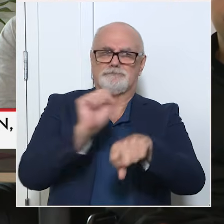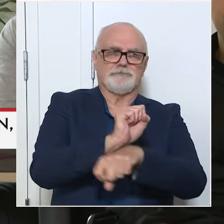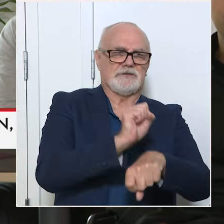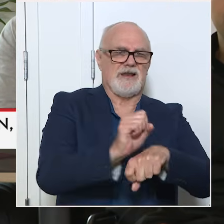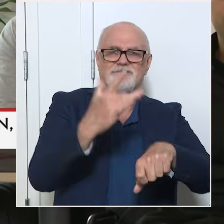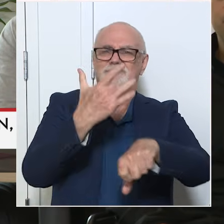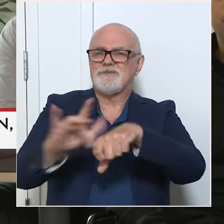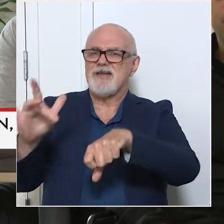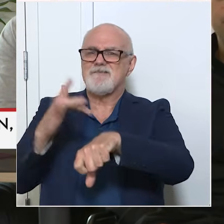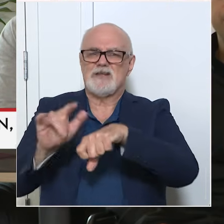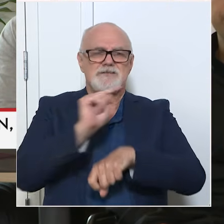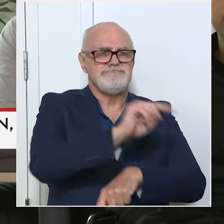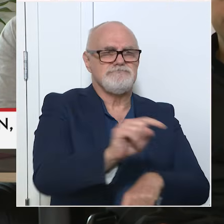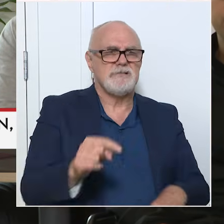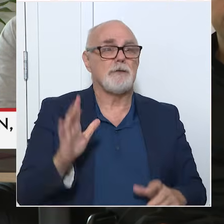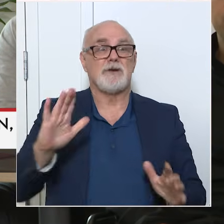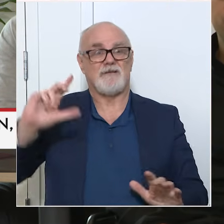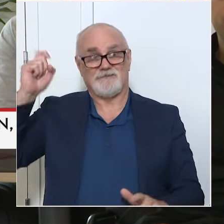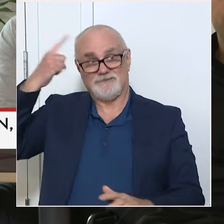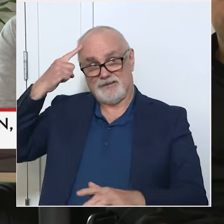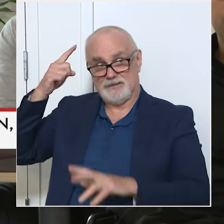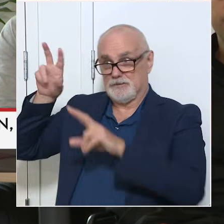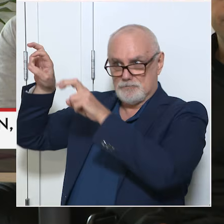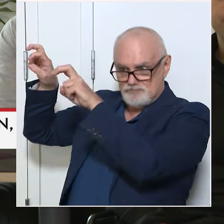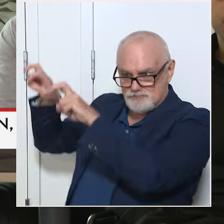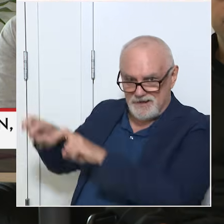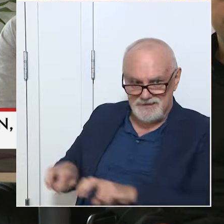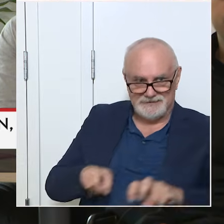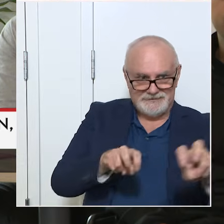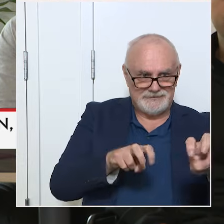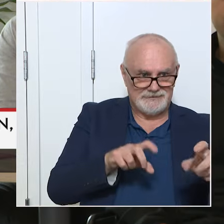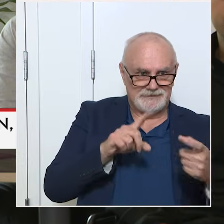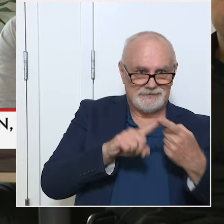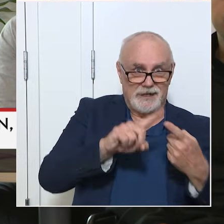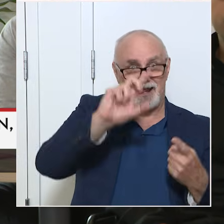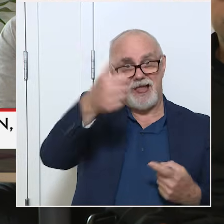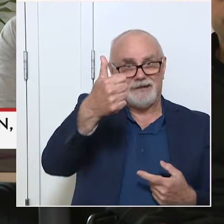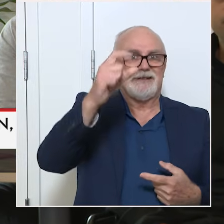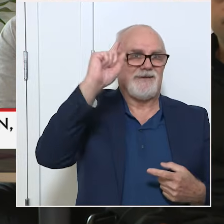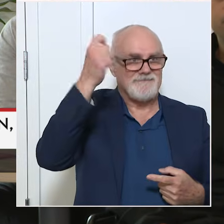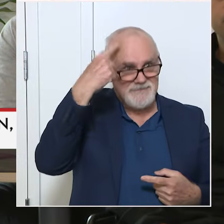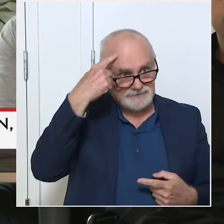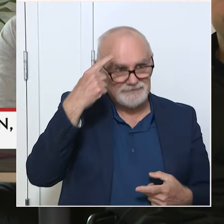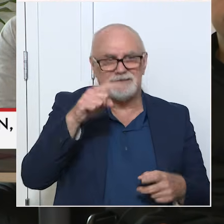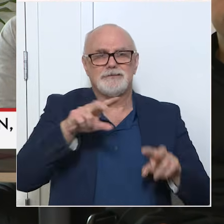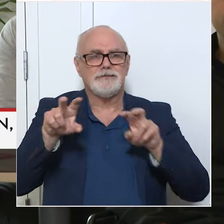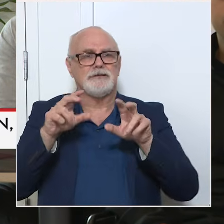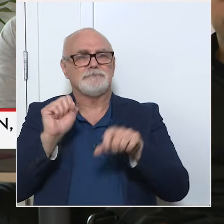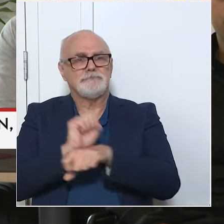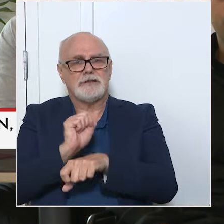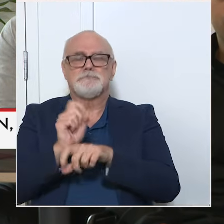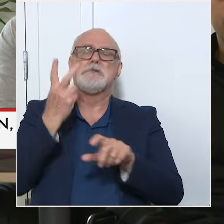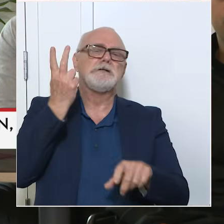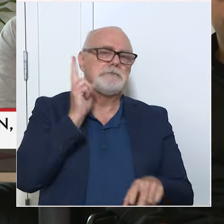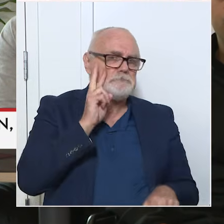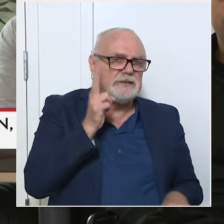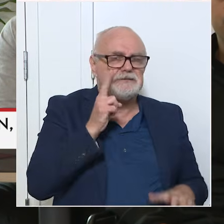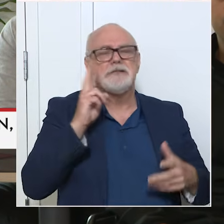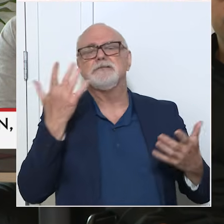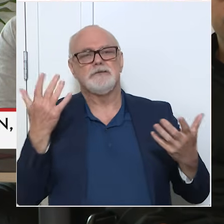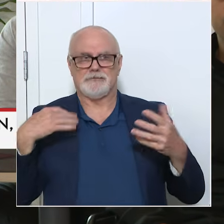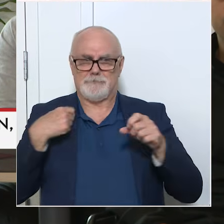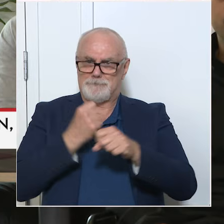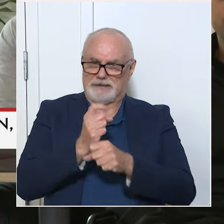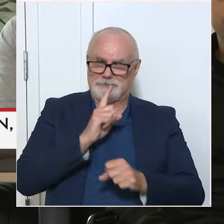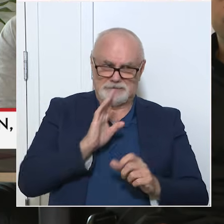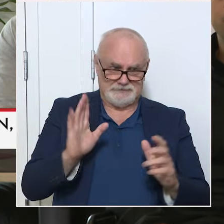even government-to-government jobs. And so we are working together as a region to make sure that the federal workforce, if they